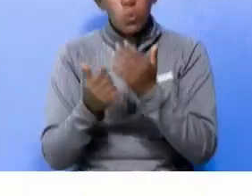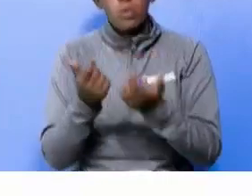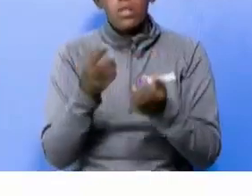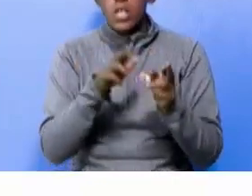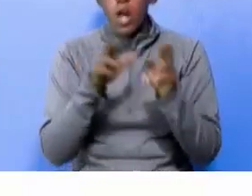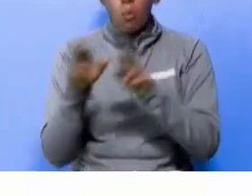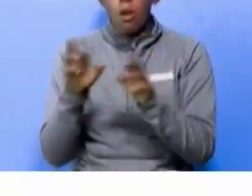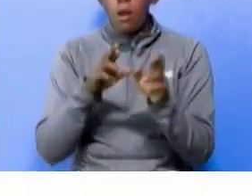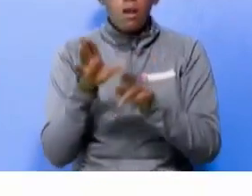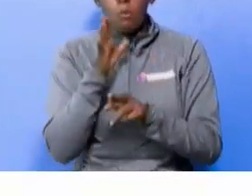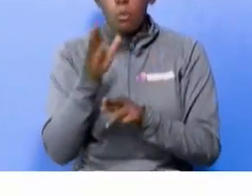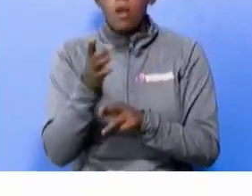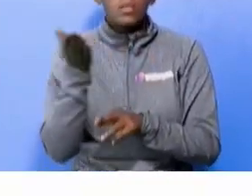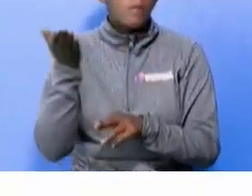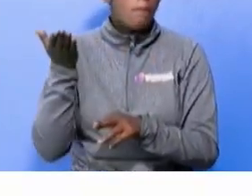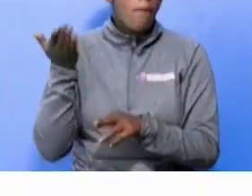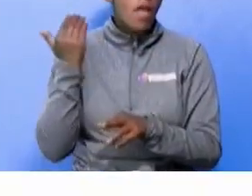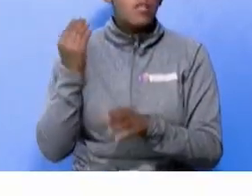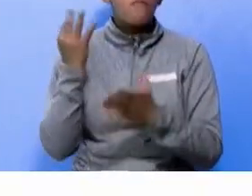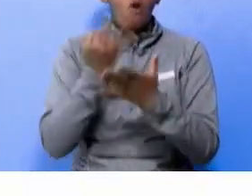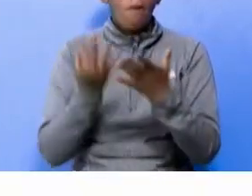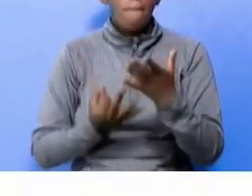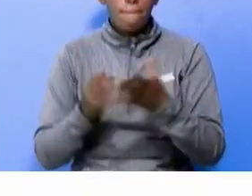irregular in the past forms. Yeah.